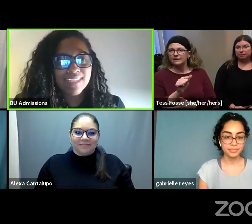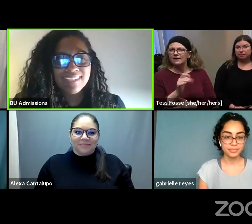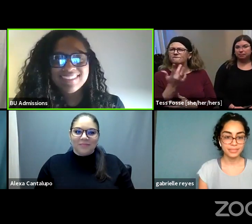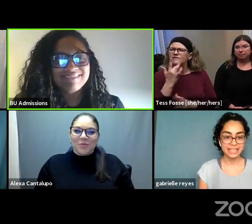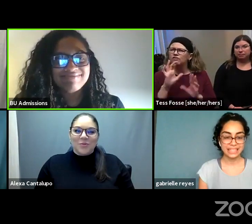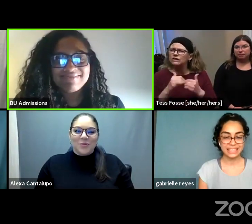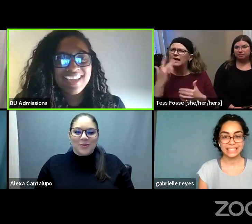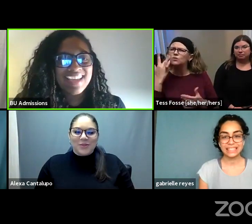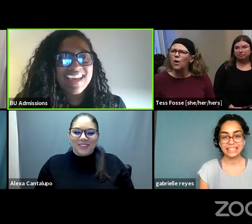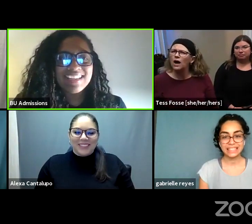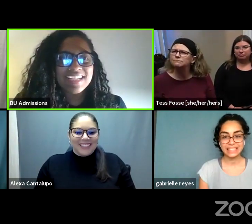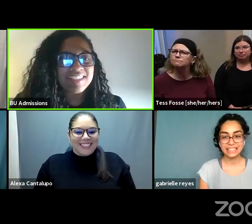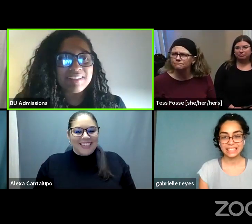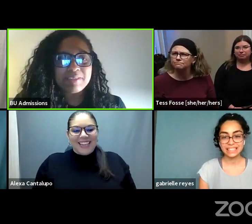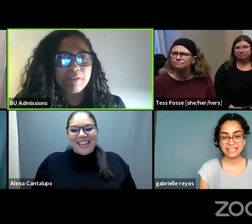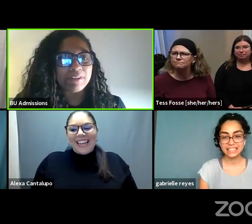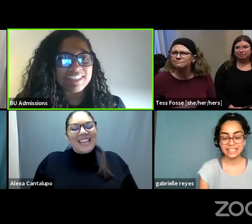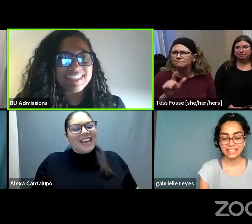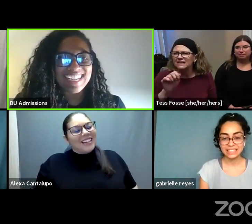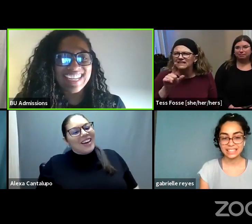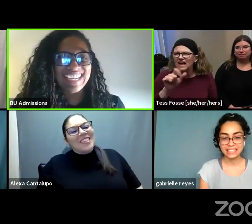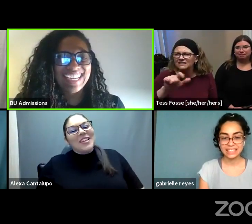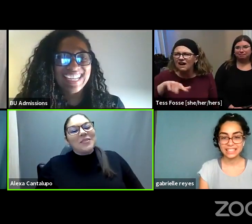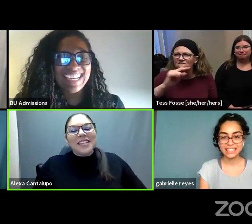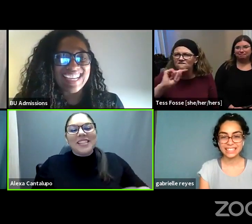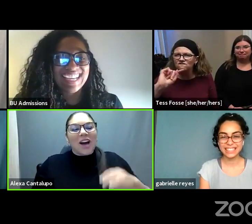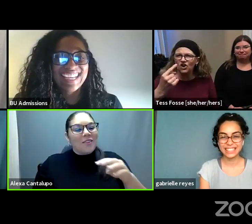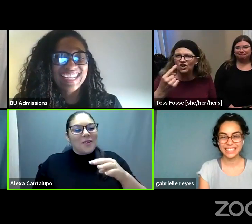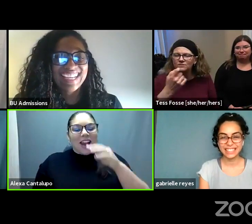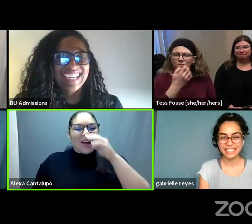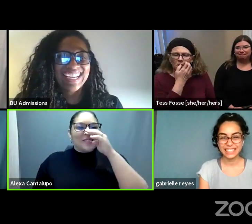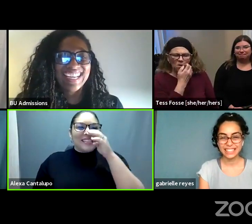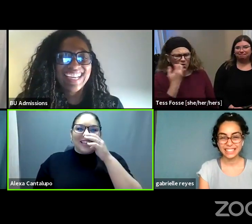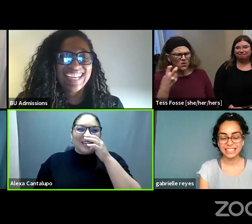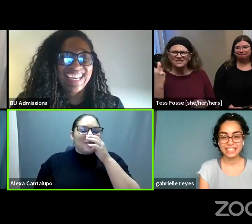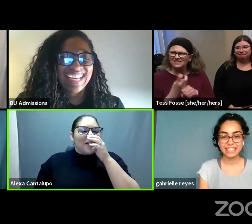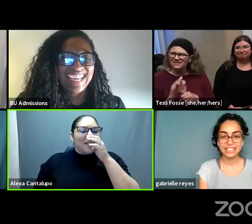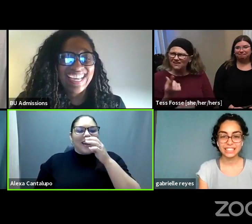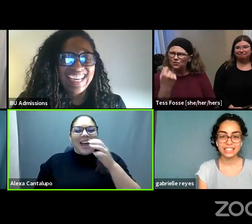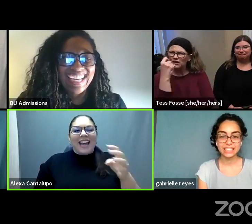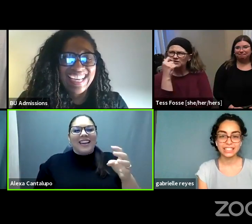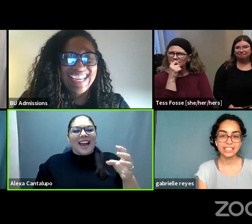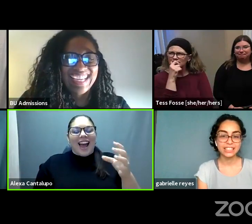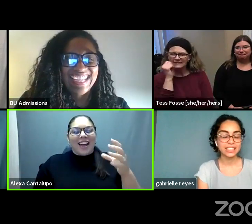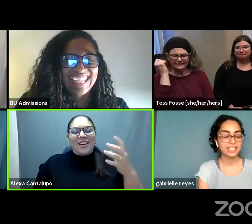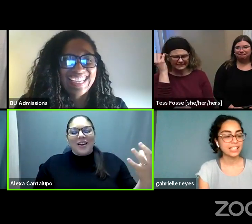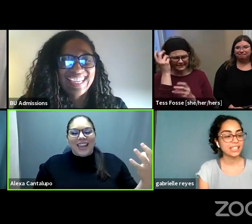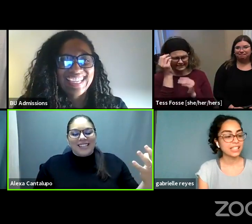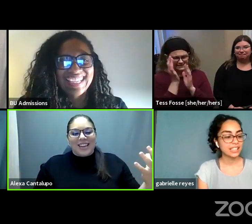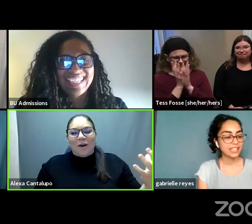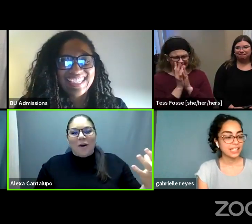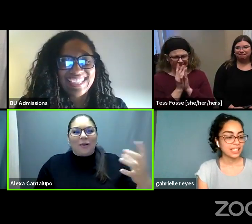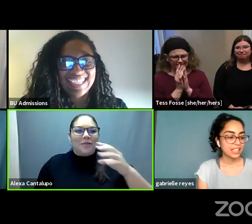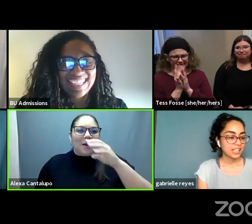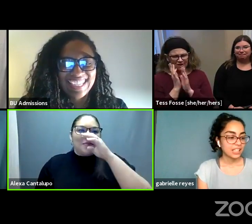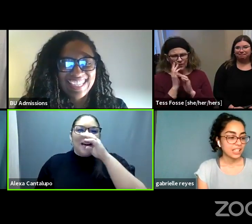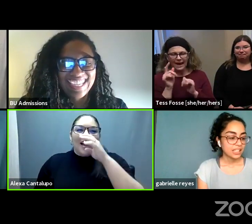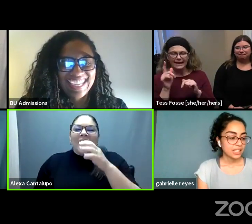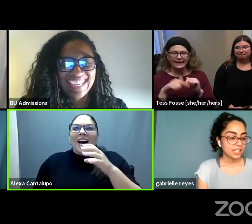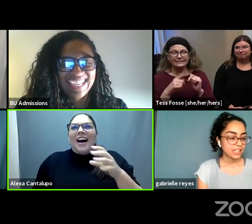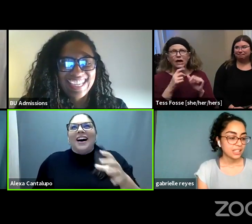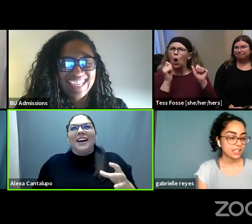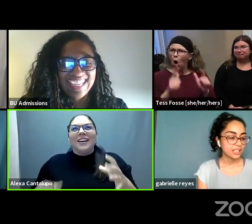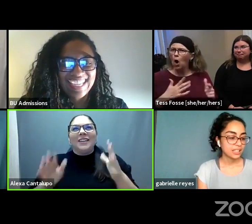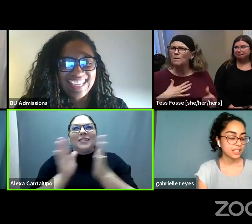why? Alexa, go first. This was a tough one. I was thinking about it and I know I can't say all of them.